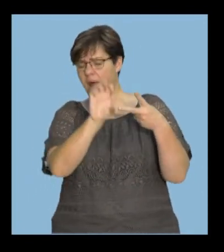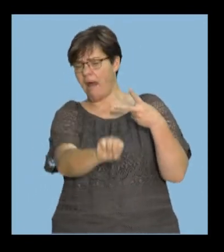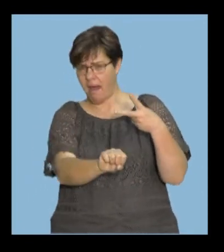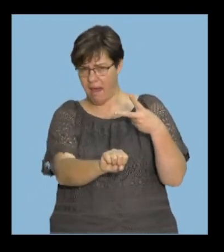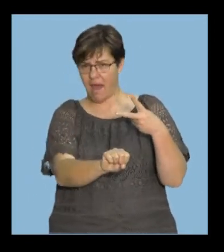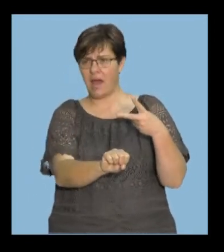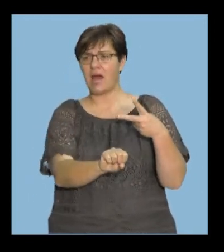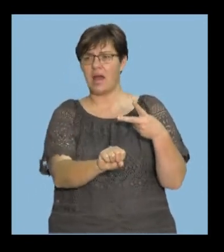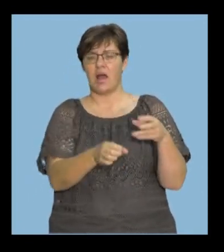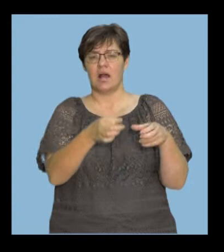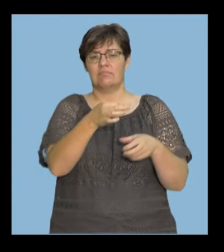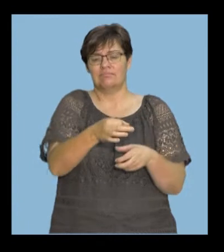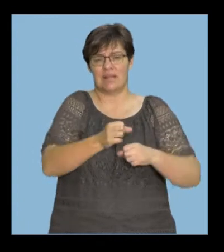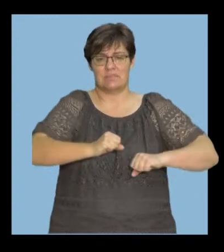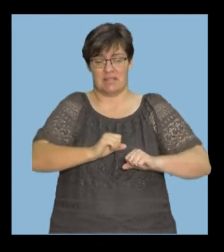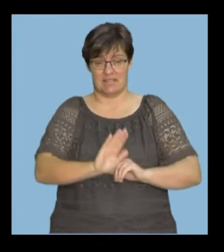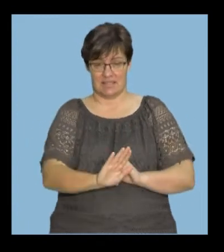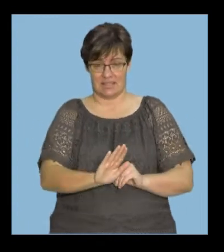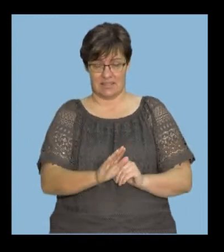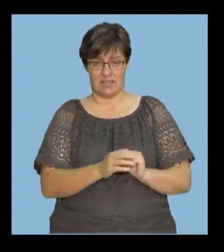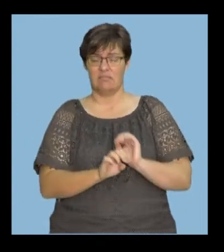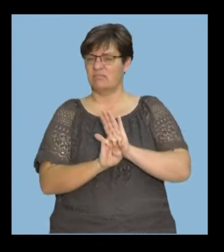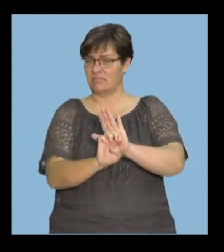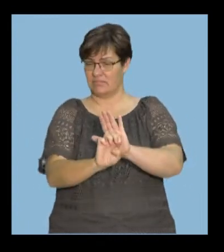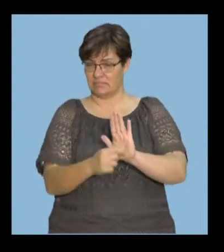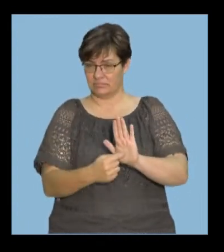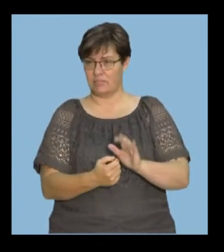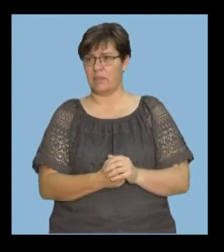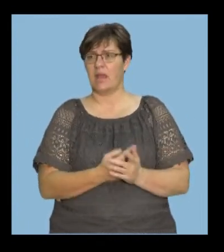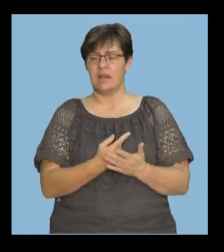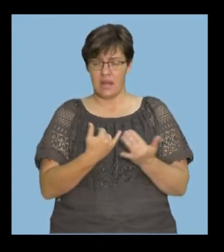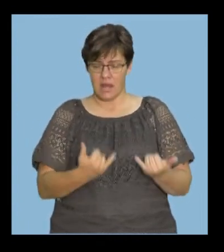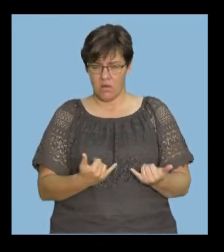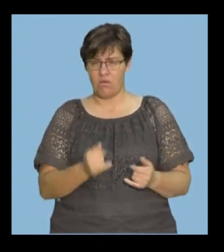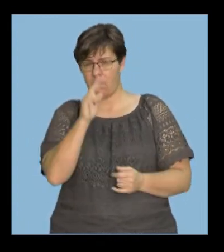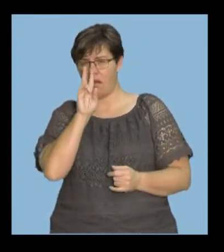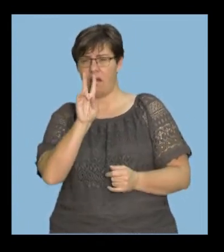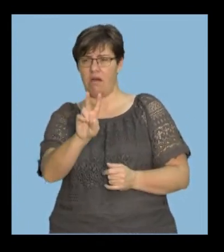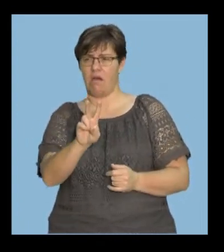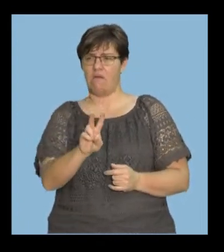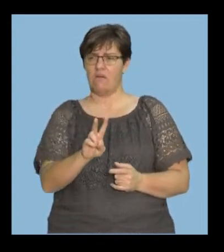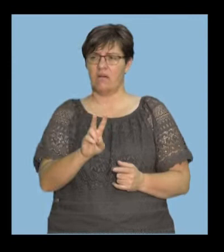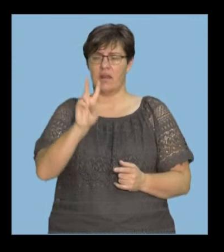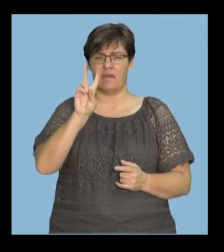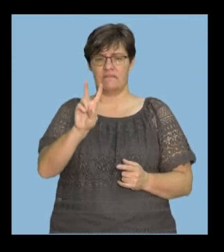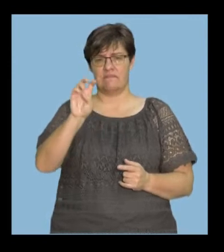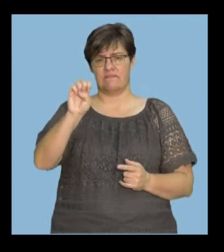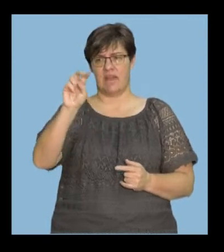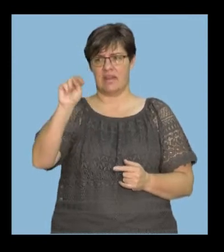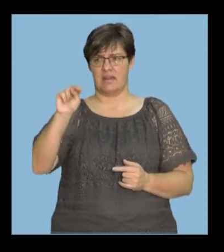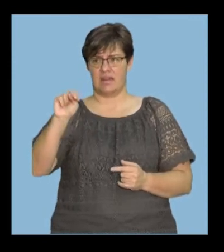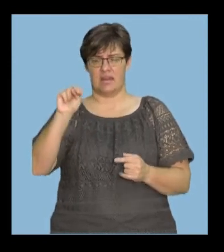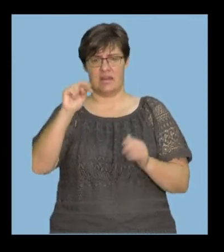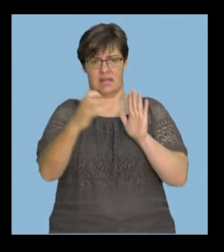the idea of a sample space, and we're going to introduce and spend some time on this idea of a Venn